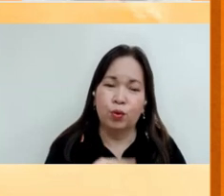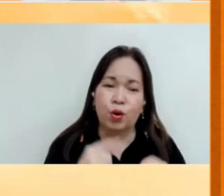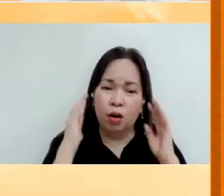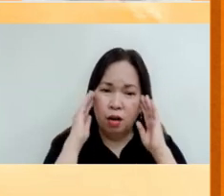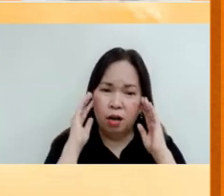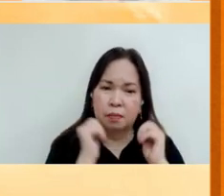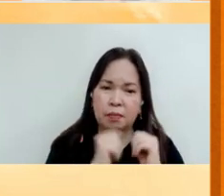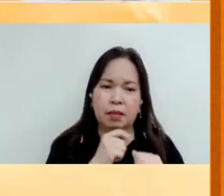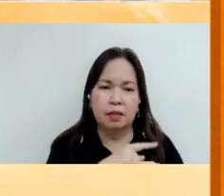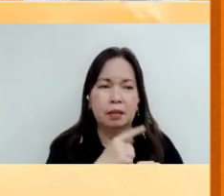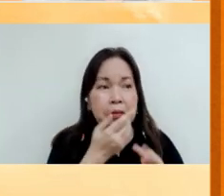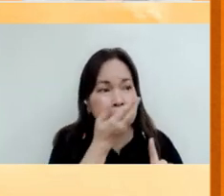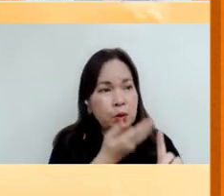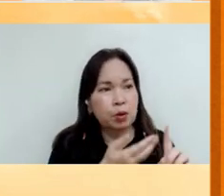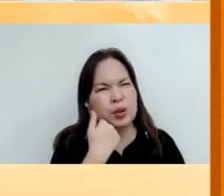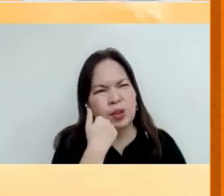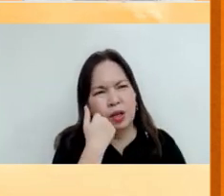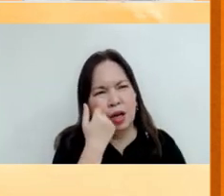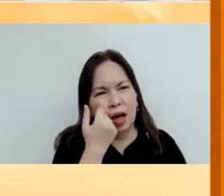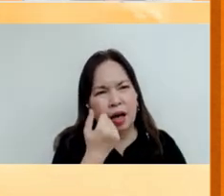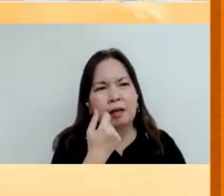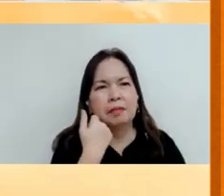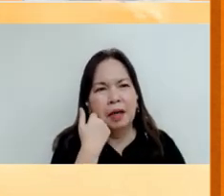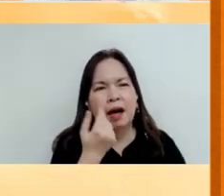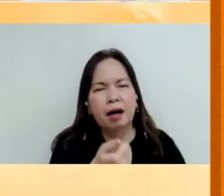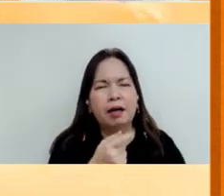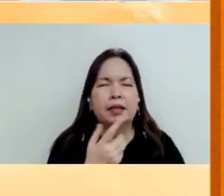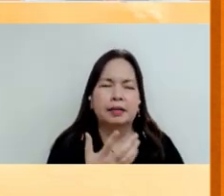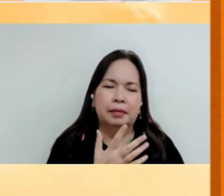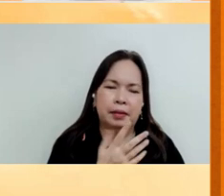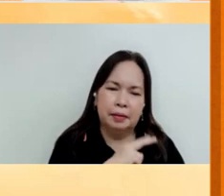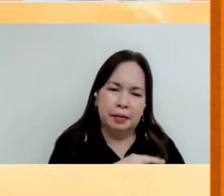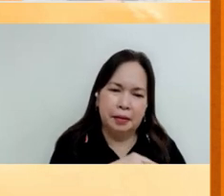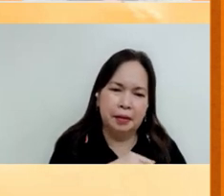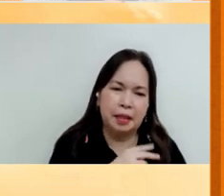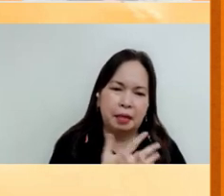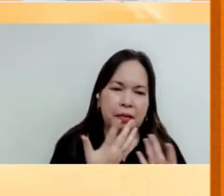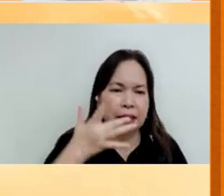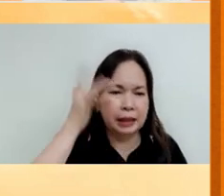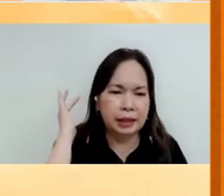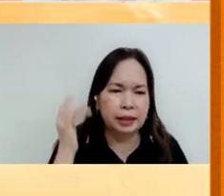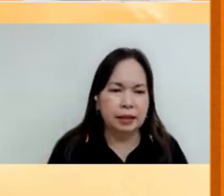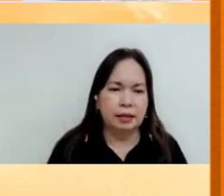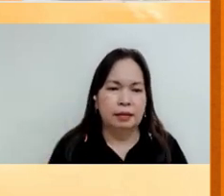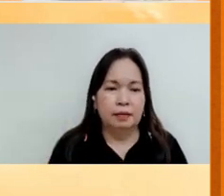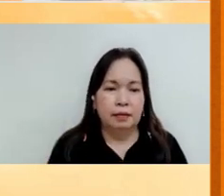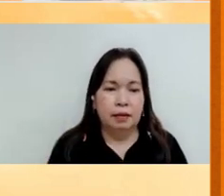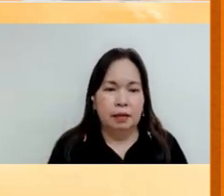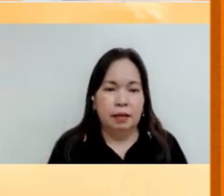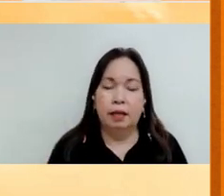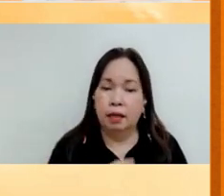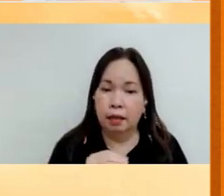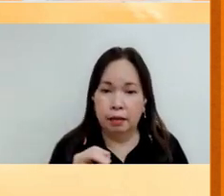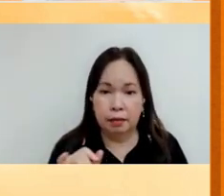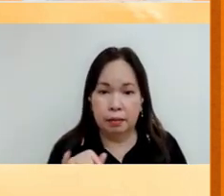very withdrawn, we can just say na, mahiyain talaga siya, or she's too sensitive, no? And then we don't kind of take